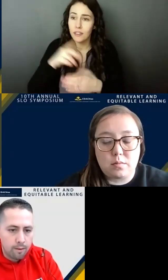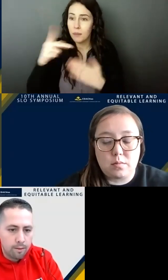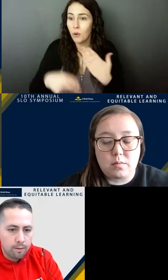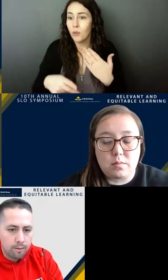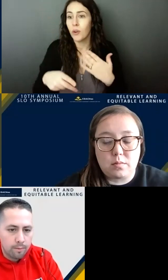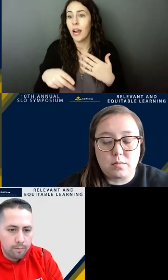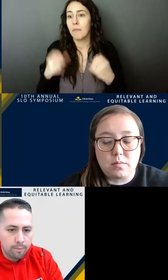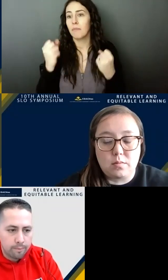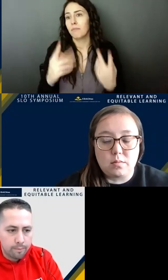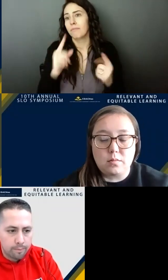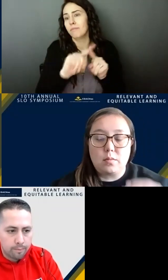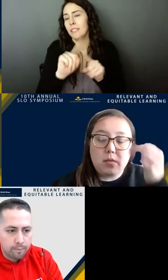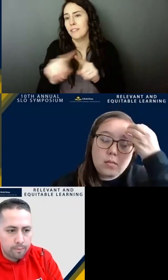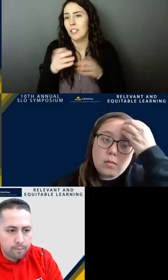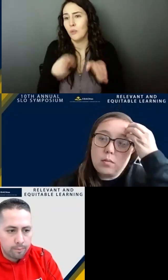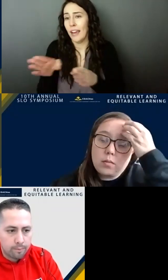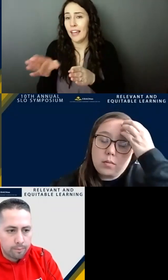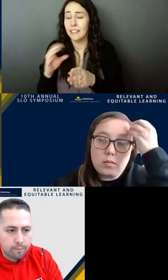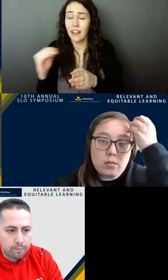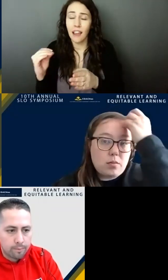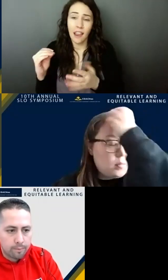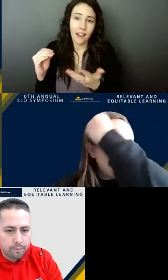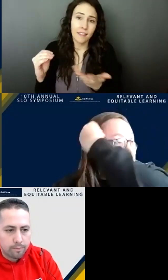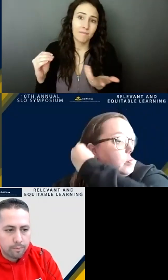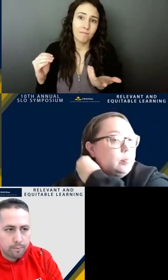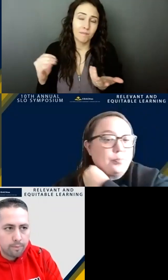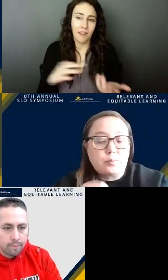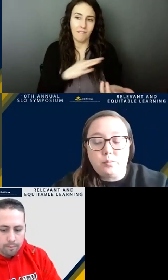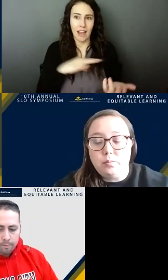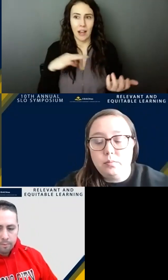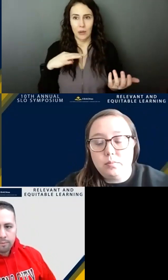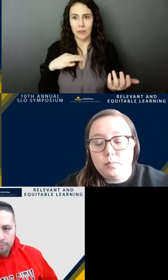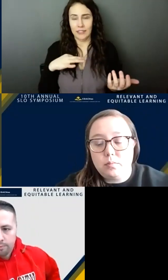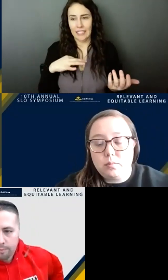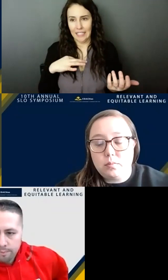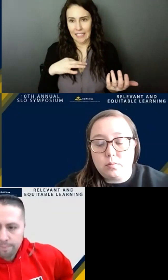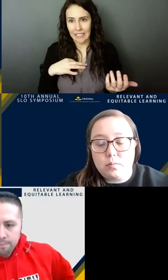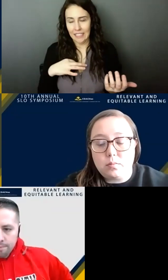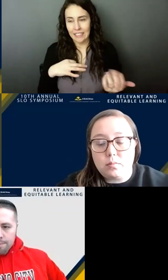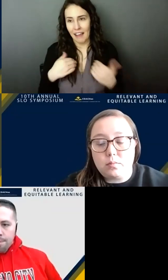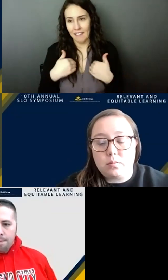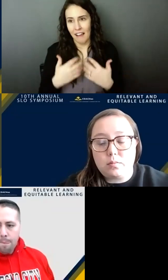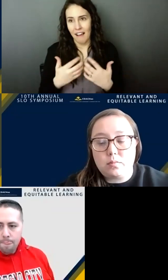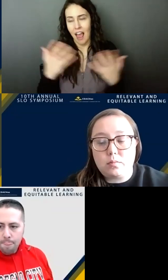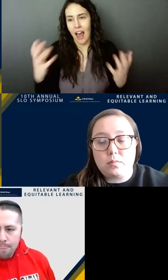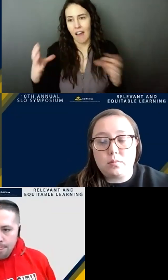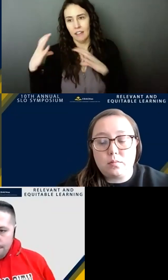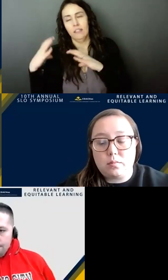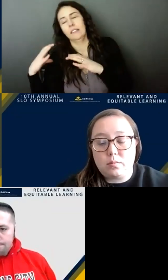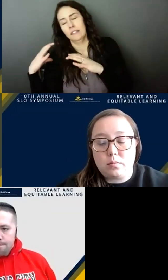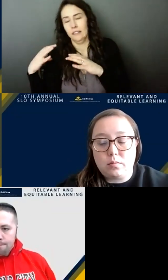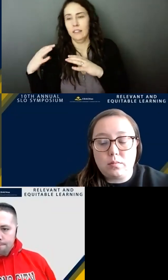There's so many ways, and to be fair though, faculty have so many asks put upon them and they only have so much time with students. And so